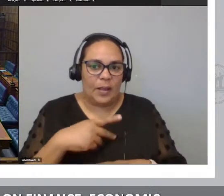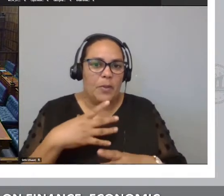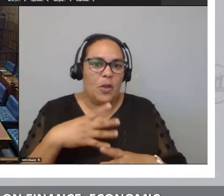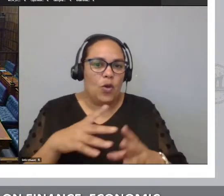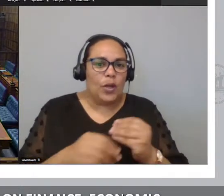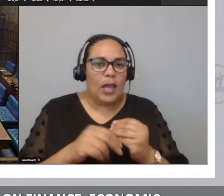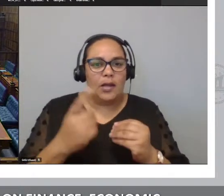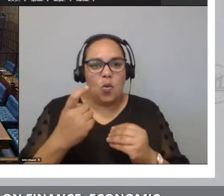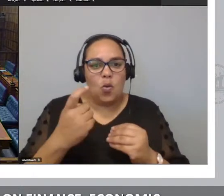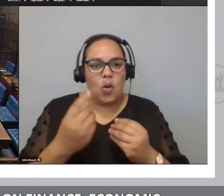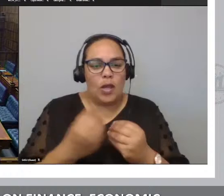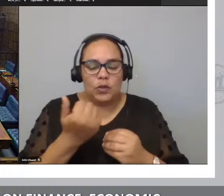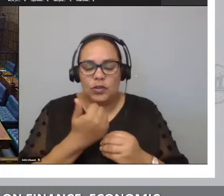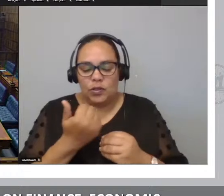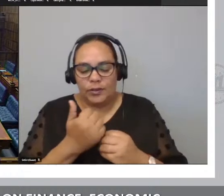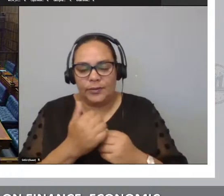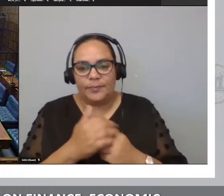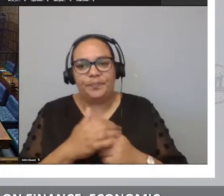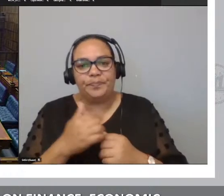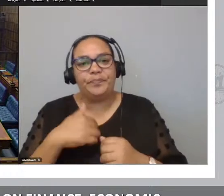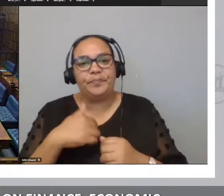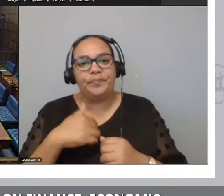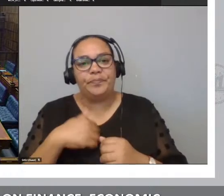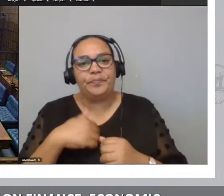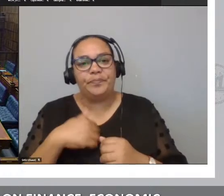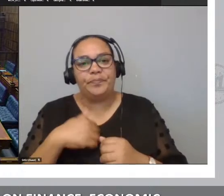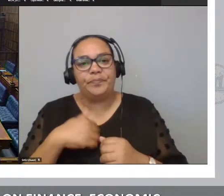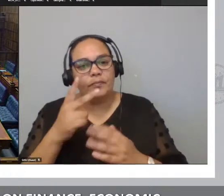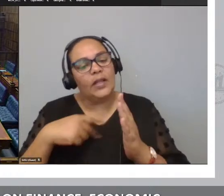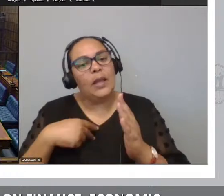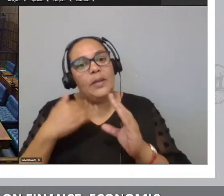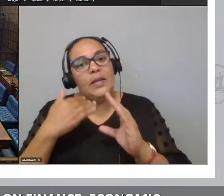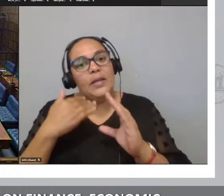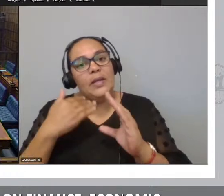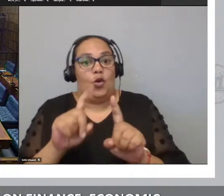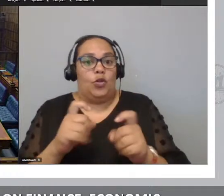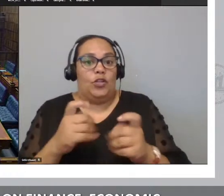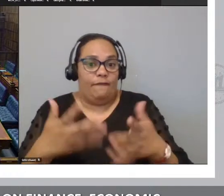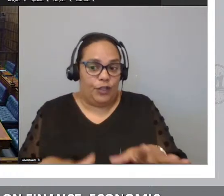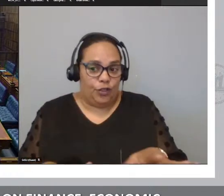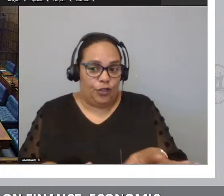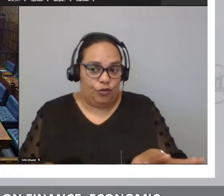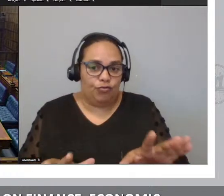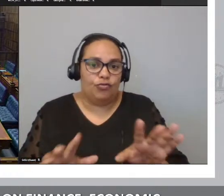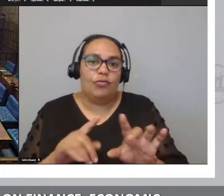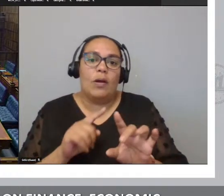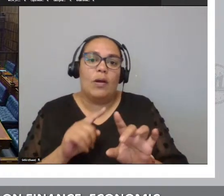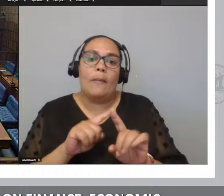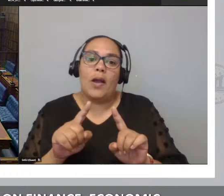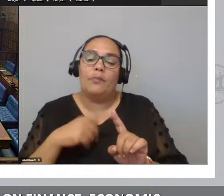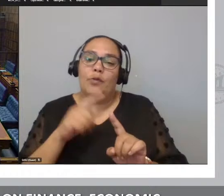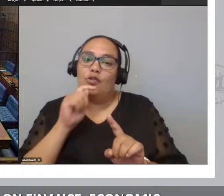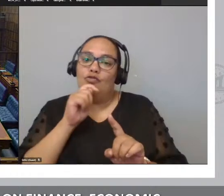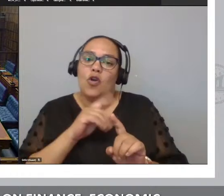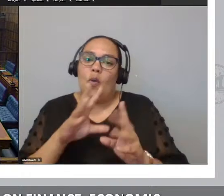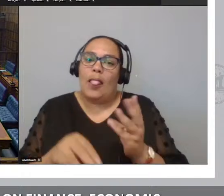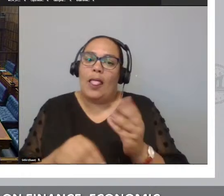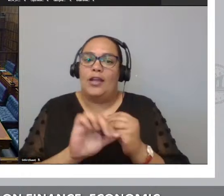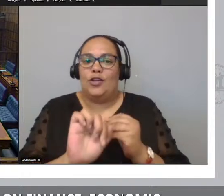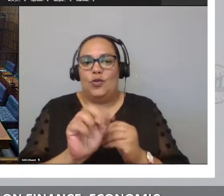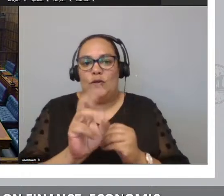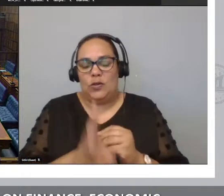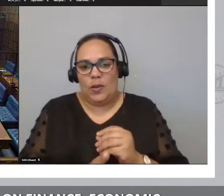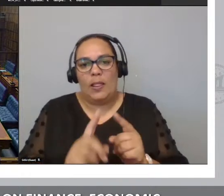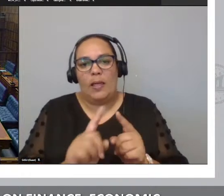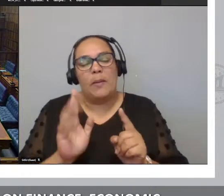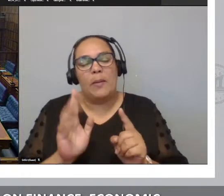thing sorry I have seen through my questions um which will I trust be added to yours